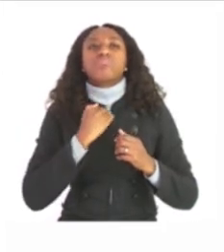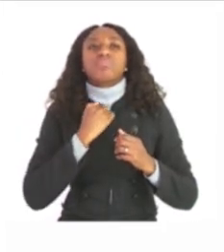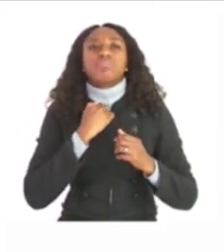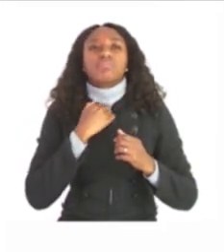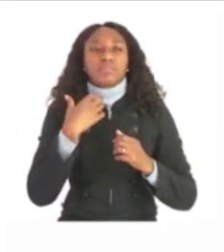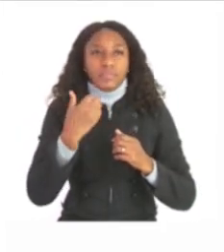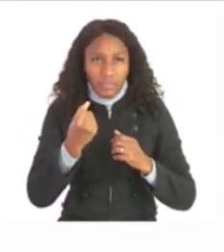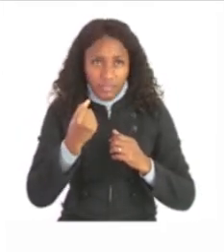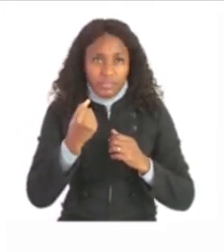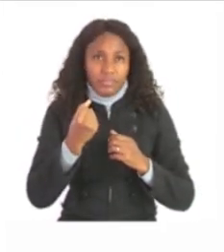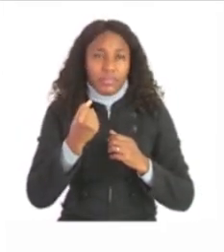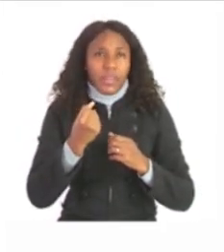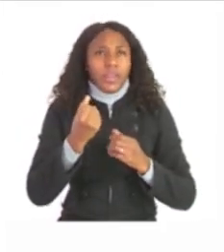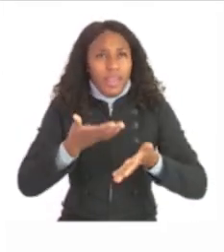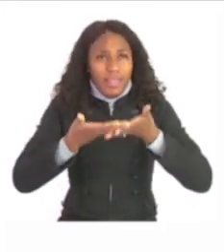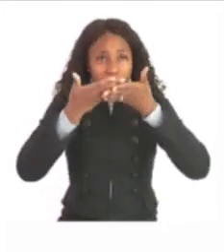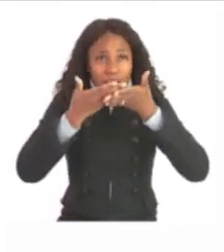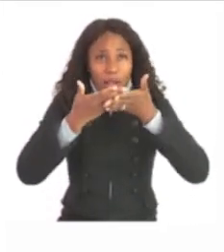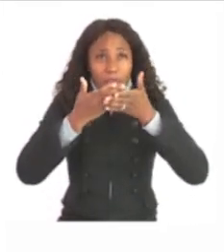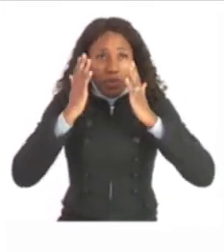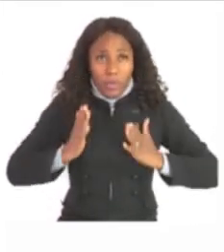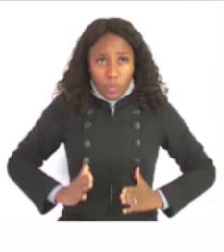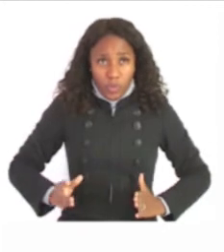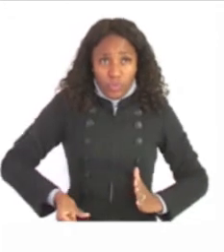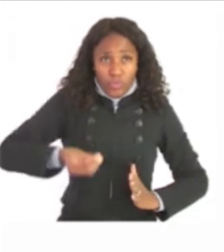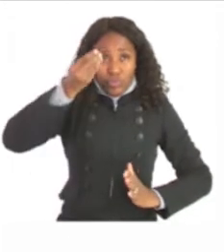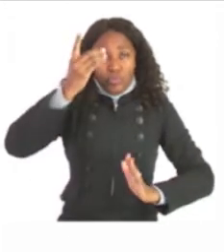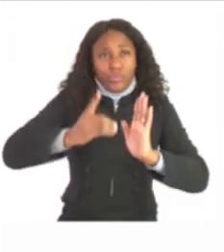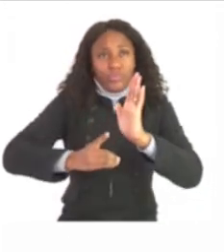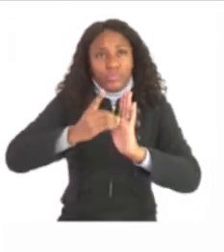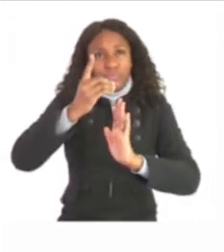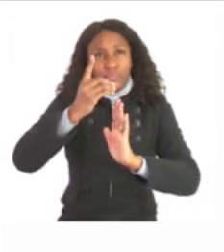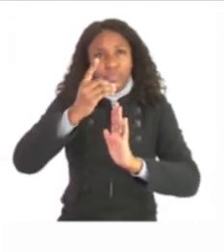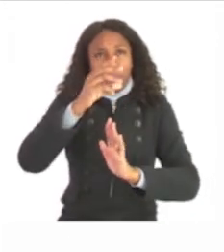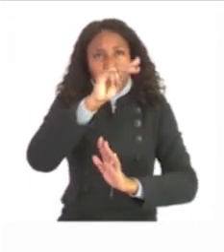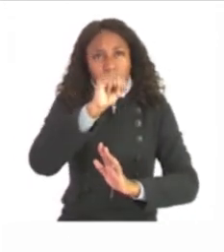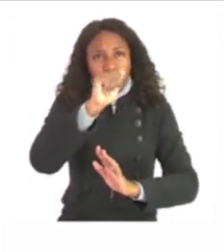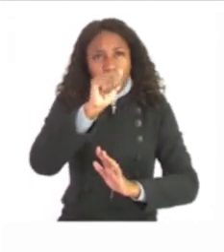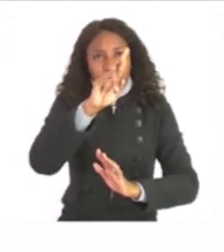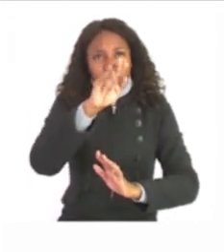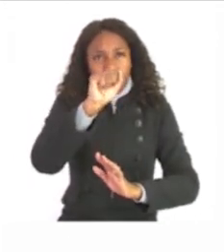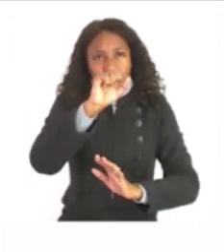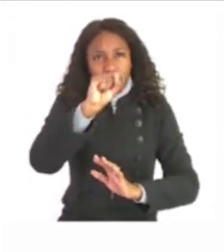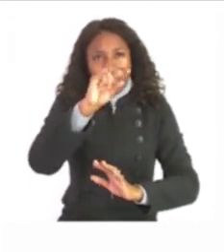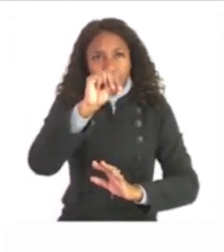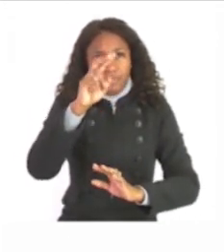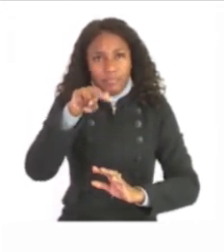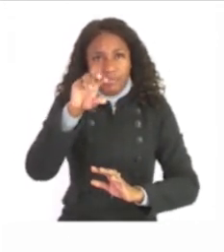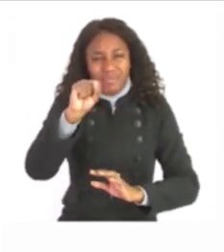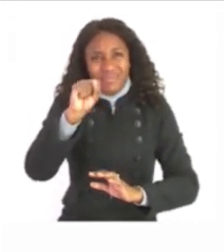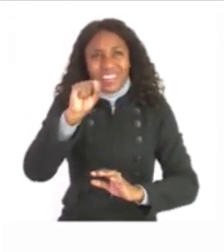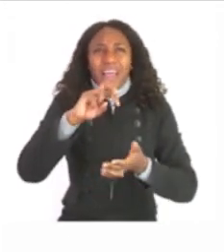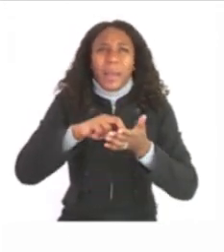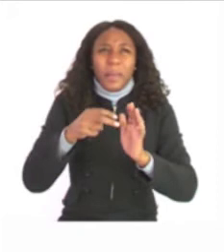is essential for life, growth, and development. Marasmus. It is a condition of